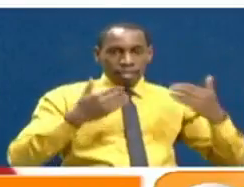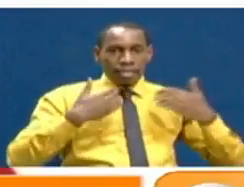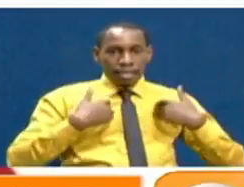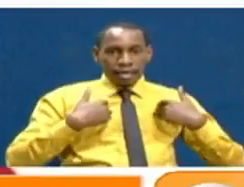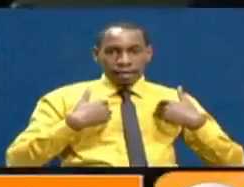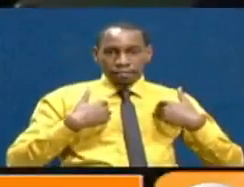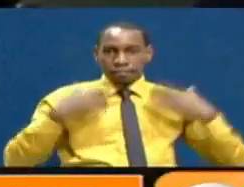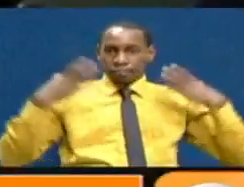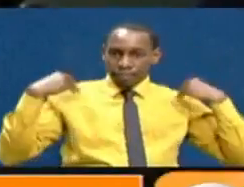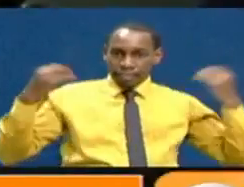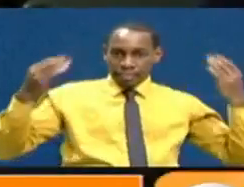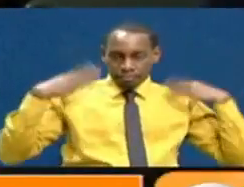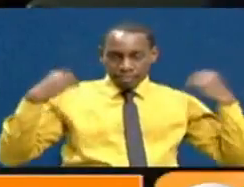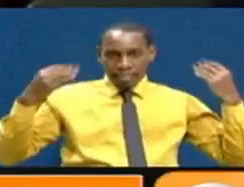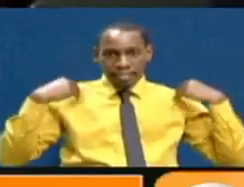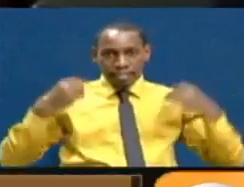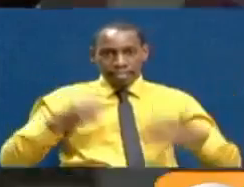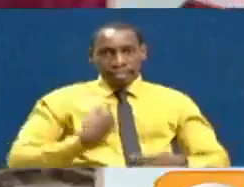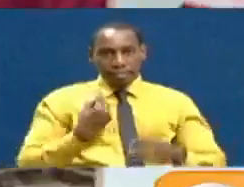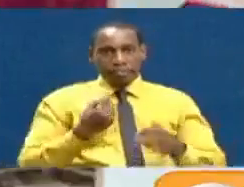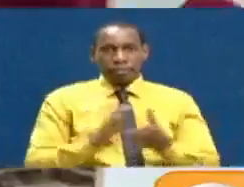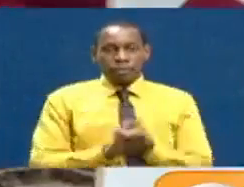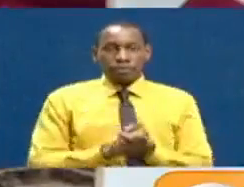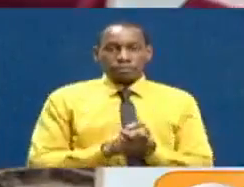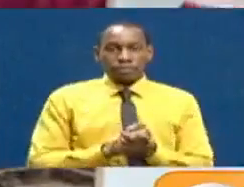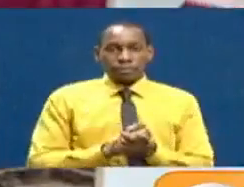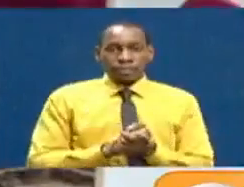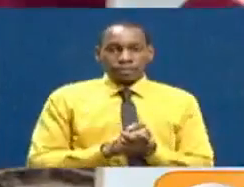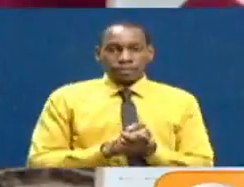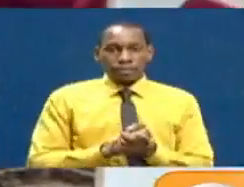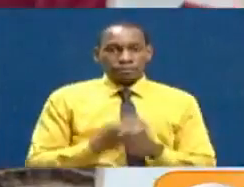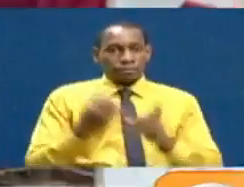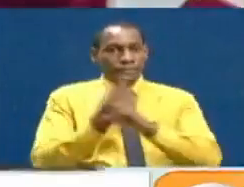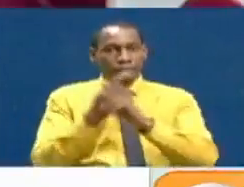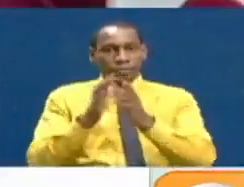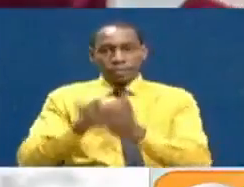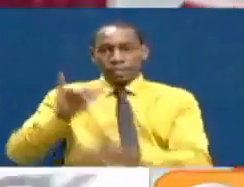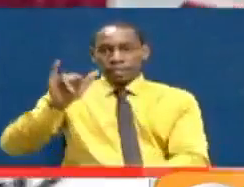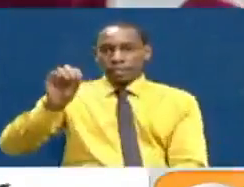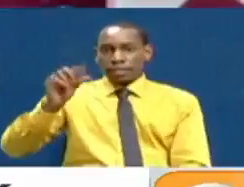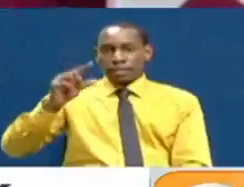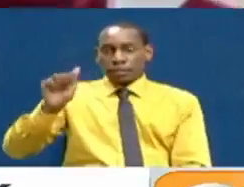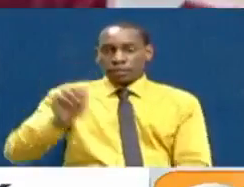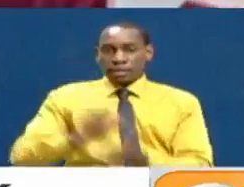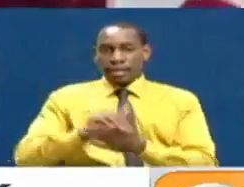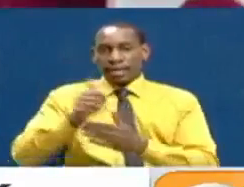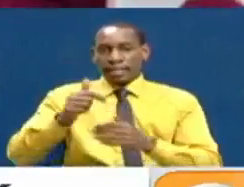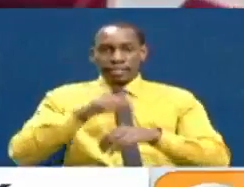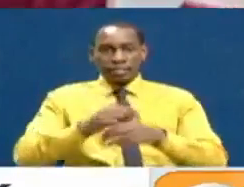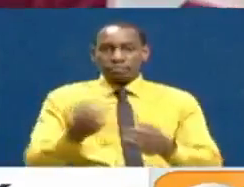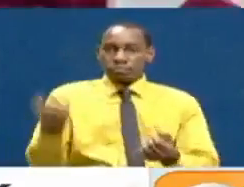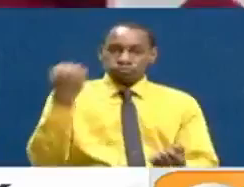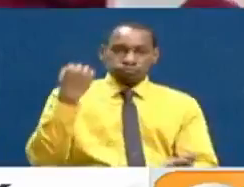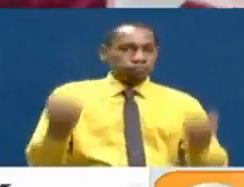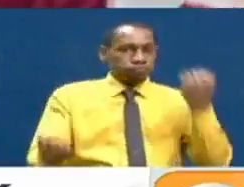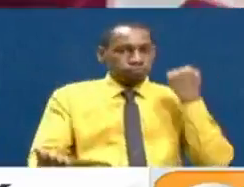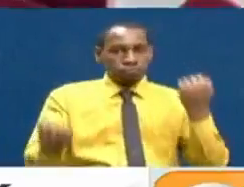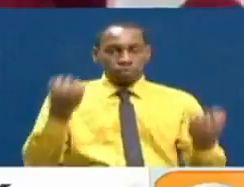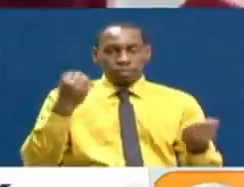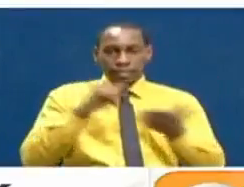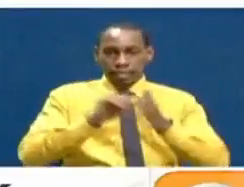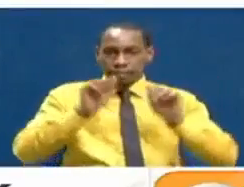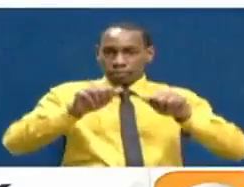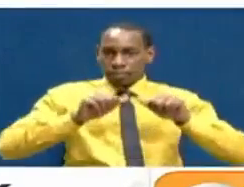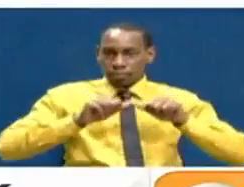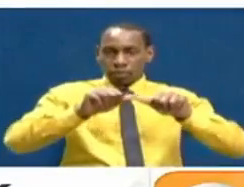and sometimes I do yoga. Sometimes I work with my body weight to try and make sure that I